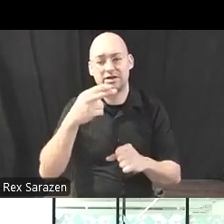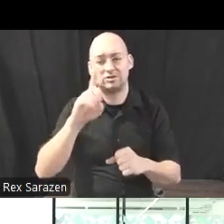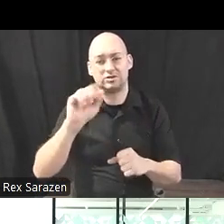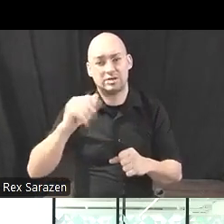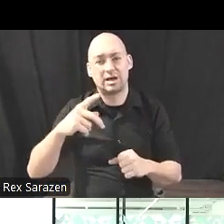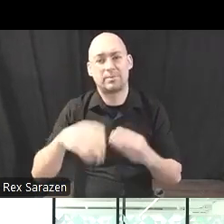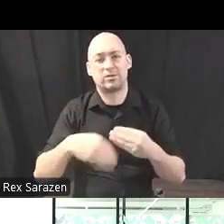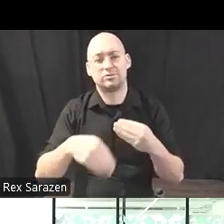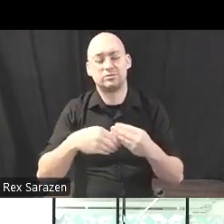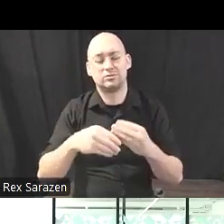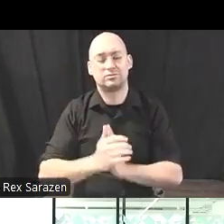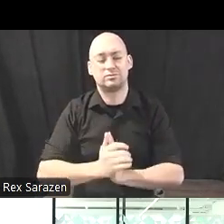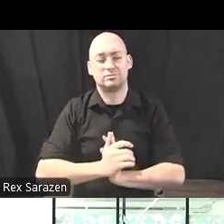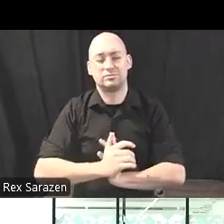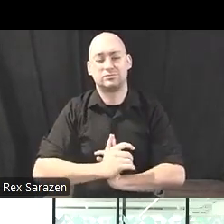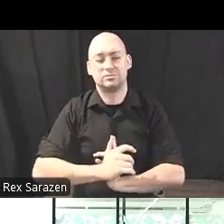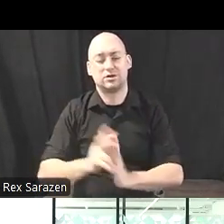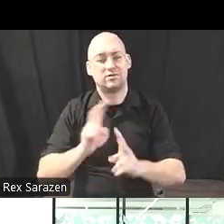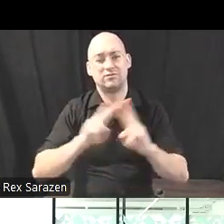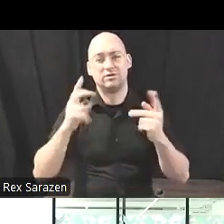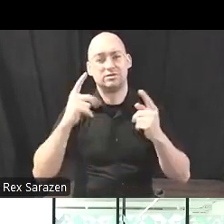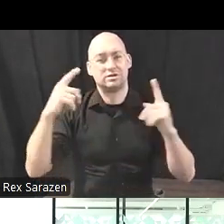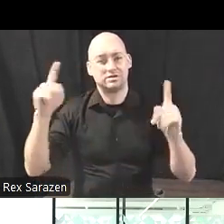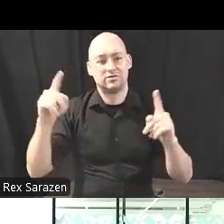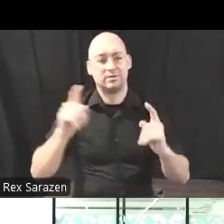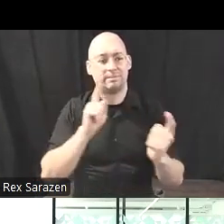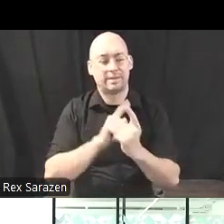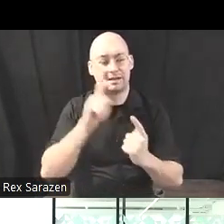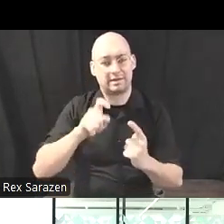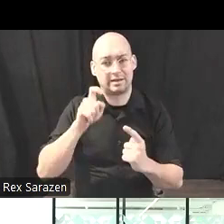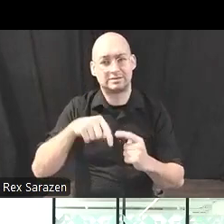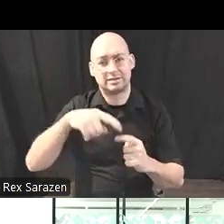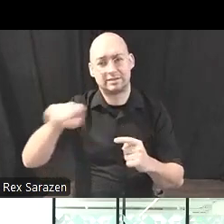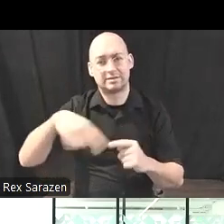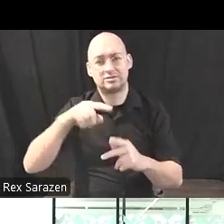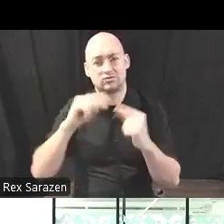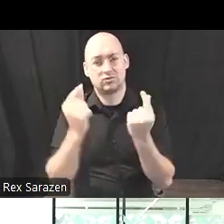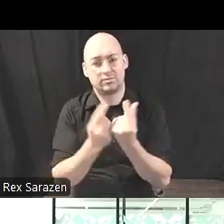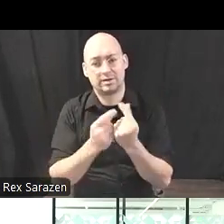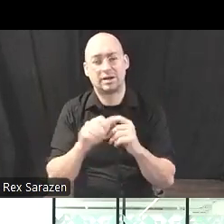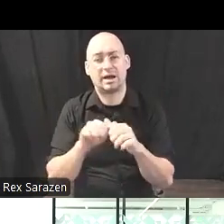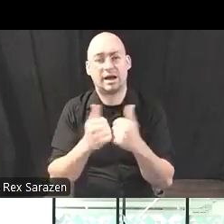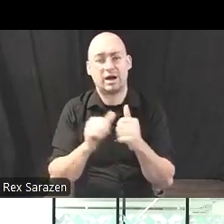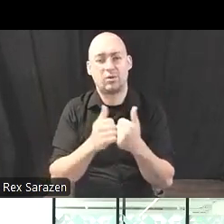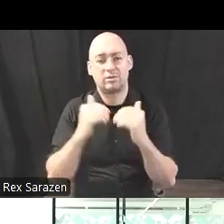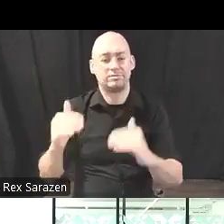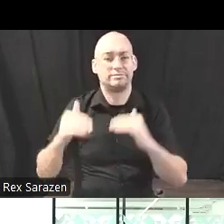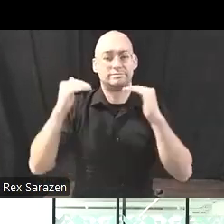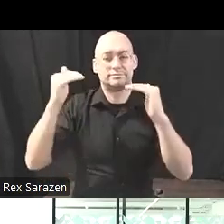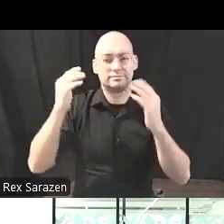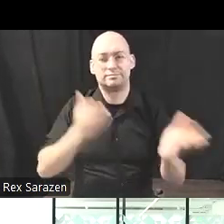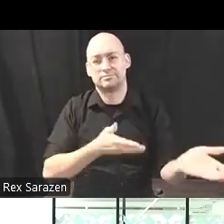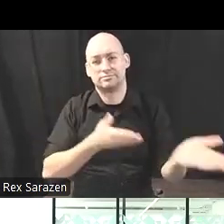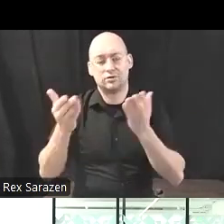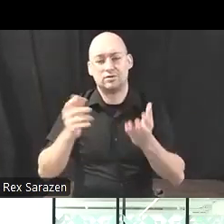been tremendously successful in meeting the needs of this population. How can we look at elevating and lifting up some of the